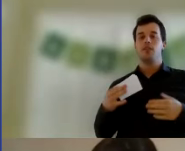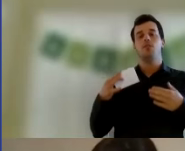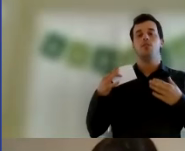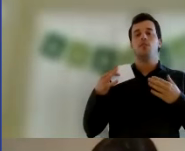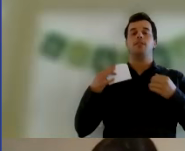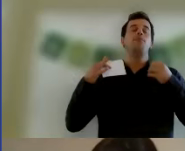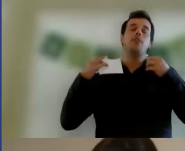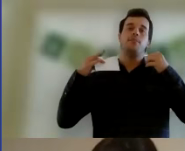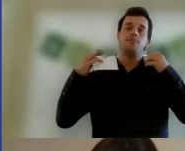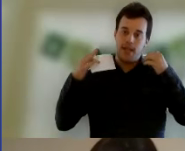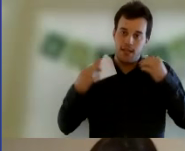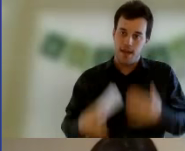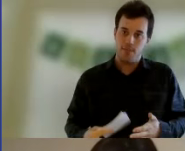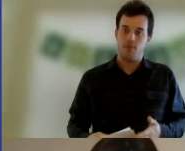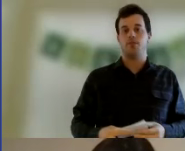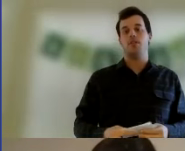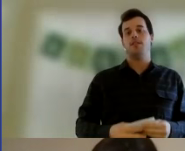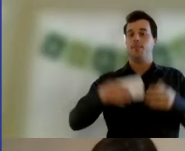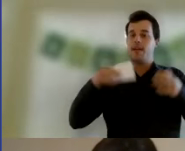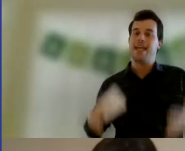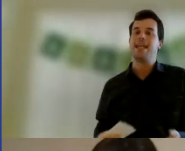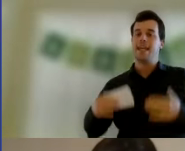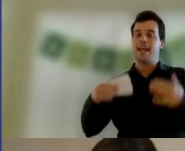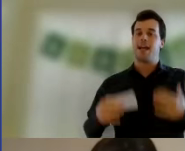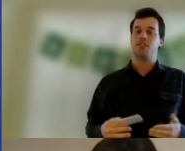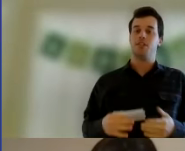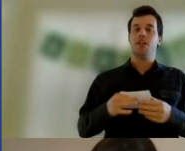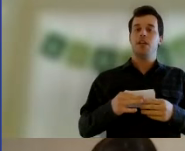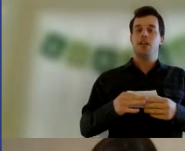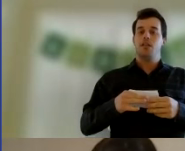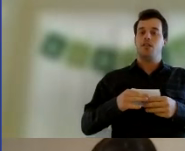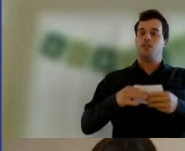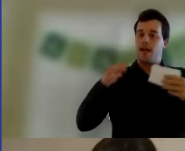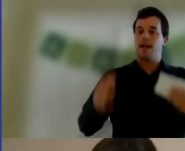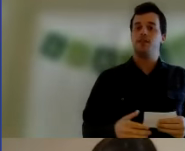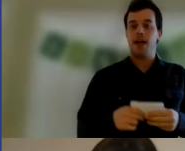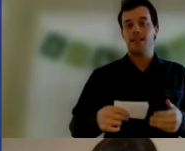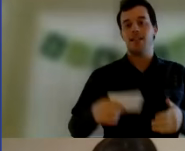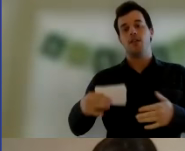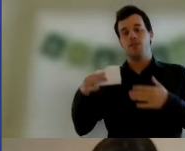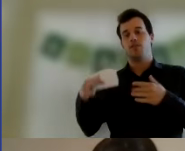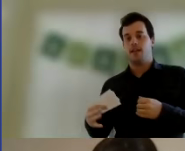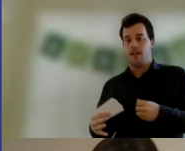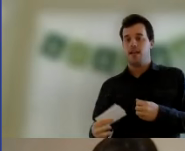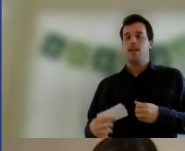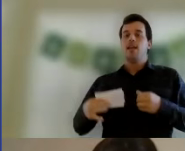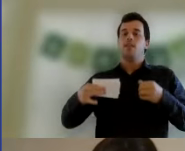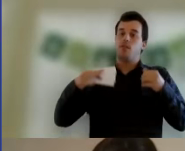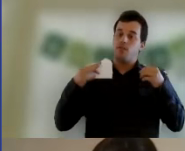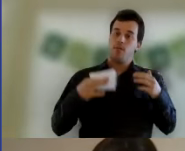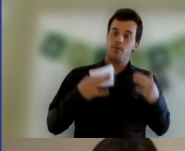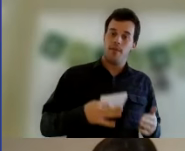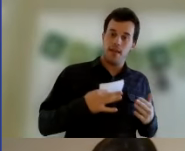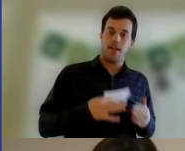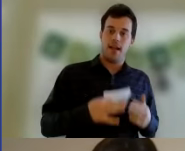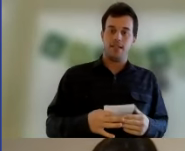I want to get the main point across that by taking action to access federal funding